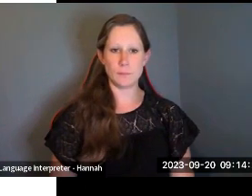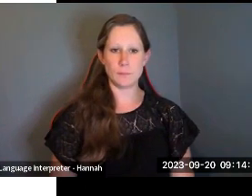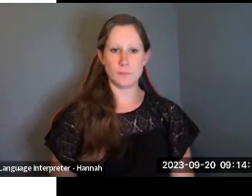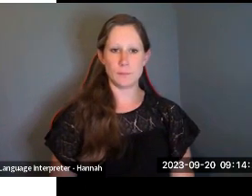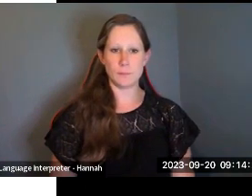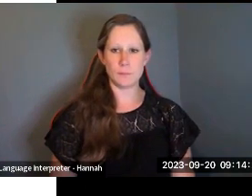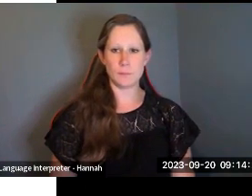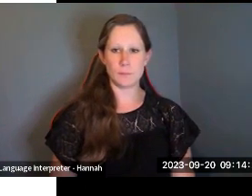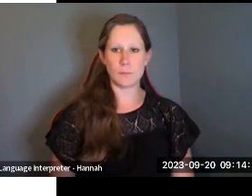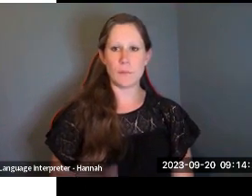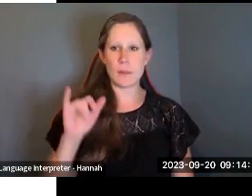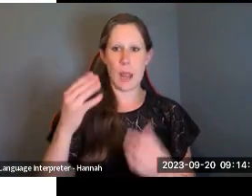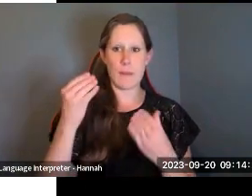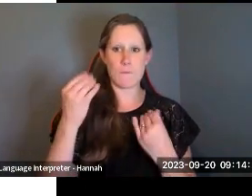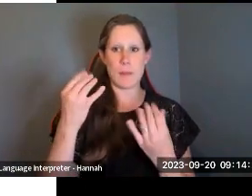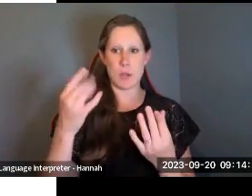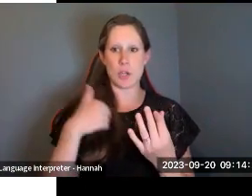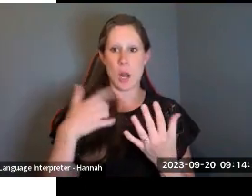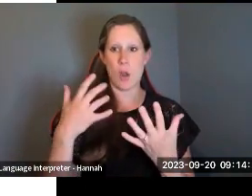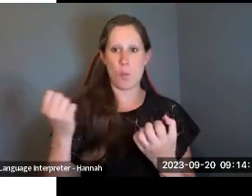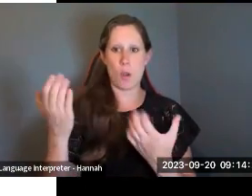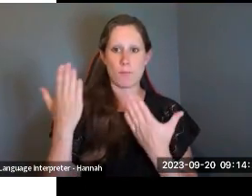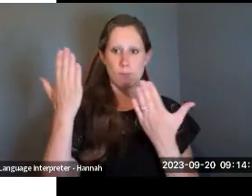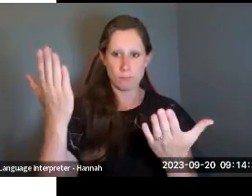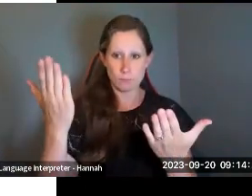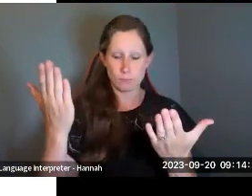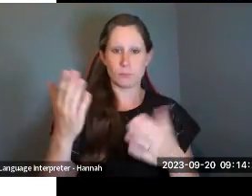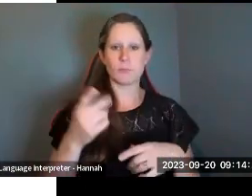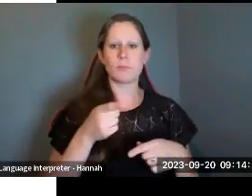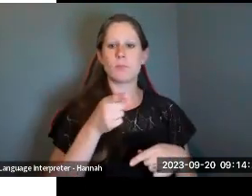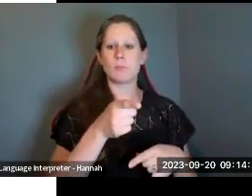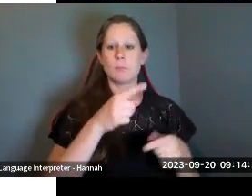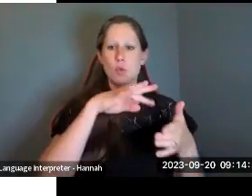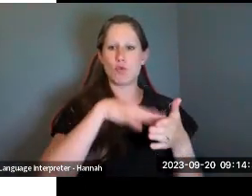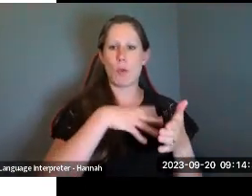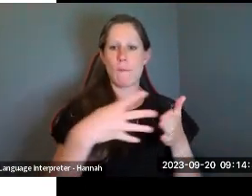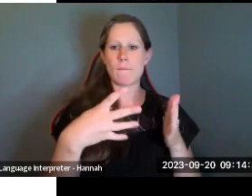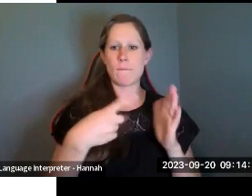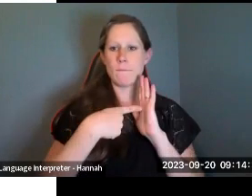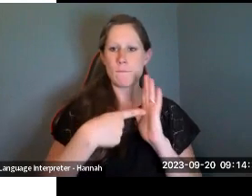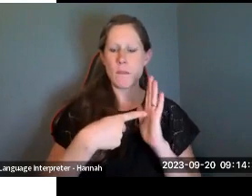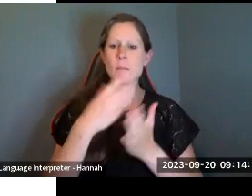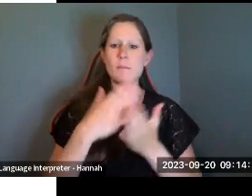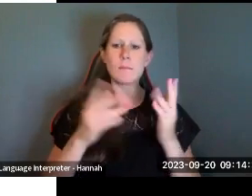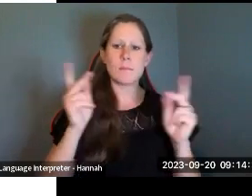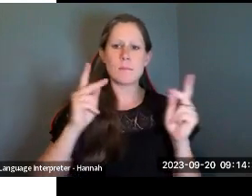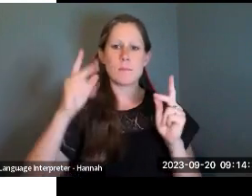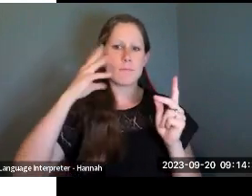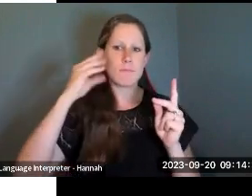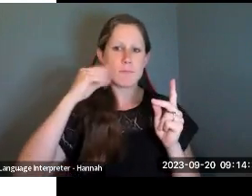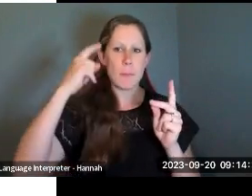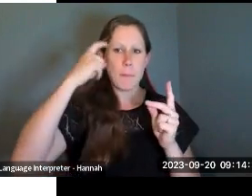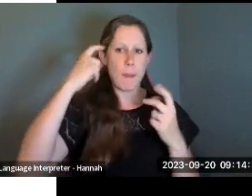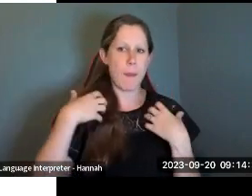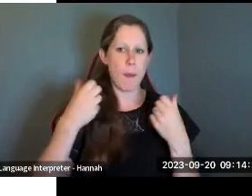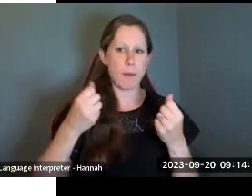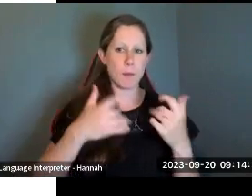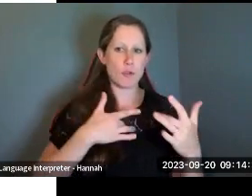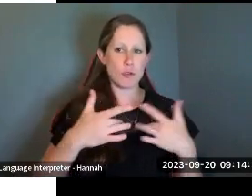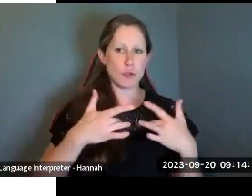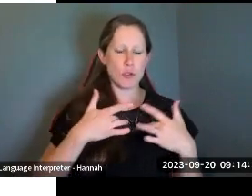that shows that people that are experiencing a mental health concern do so on a